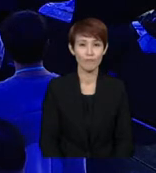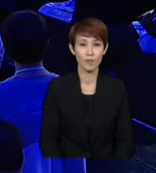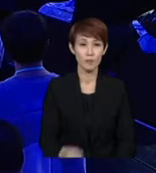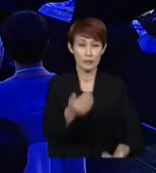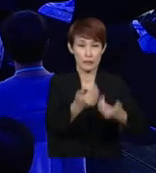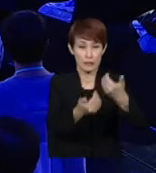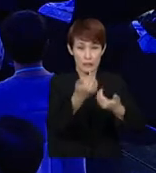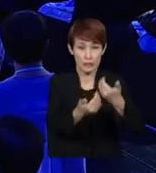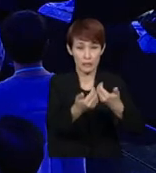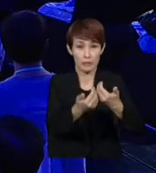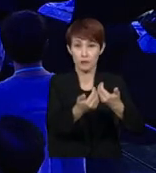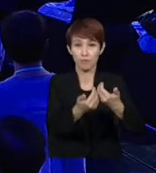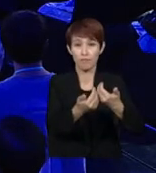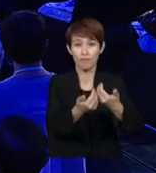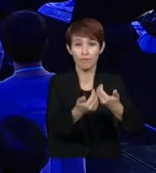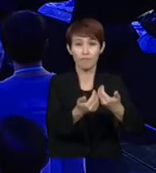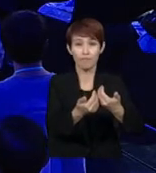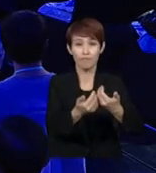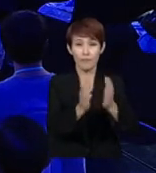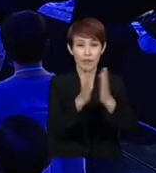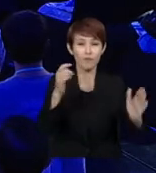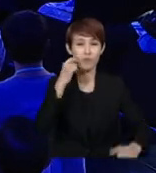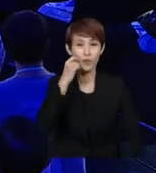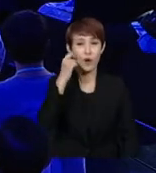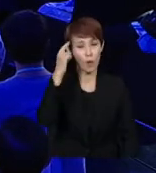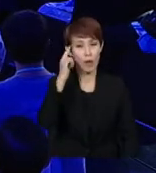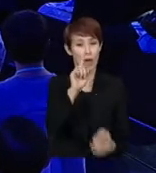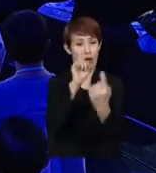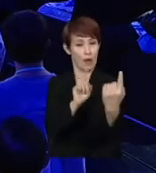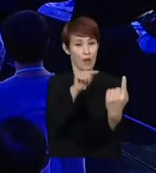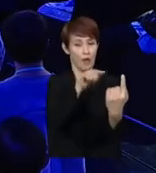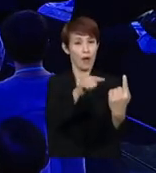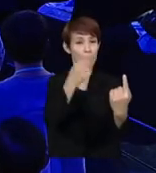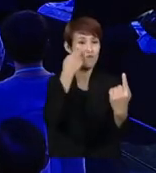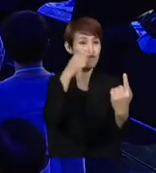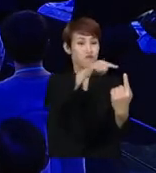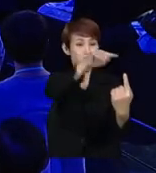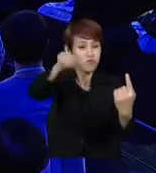even truly belong to the polity. If you make that sort of move,